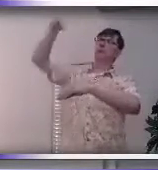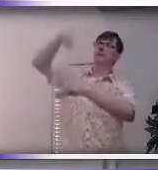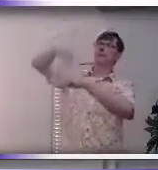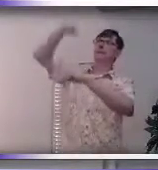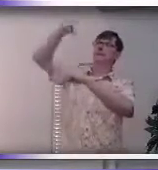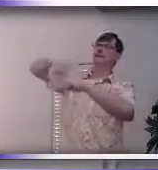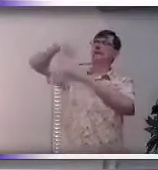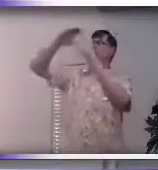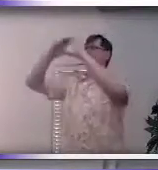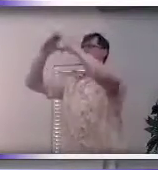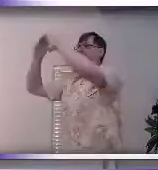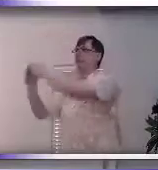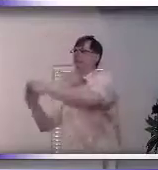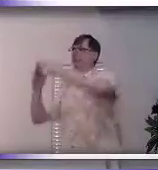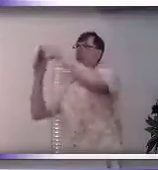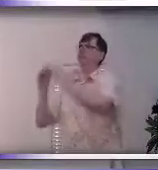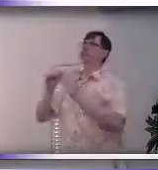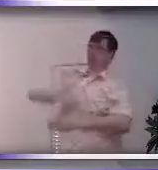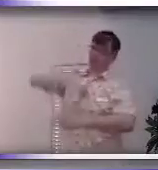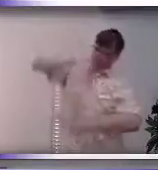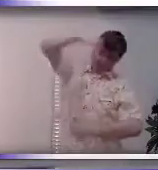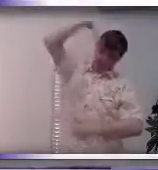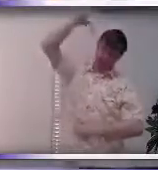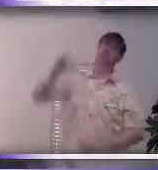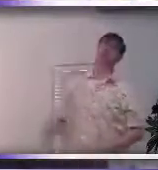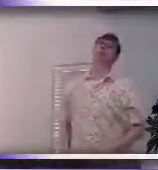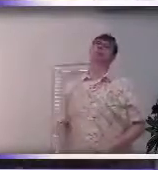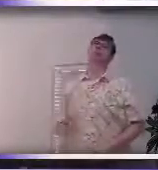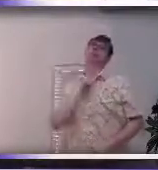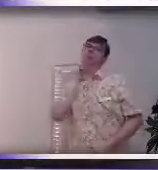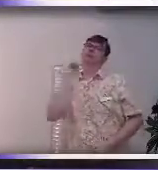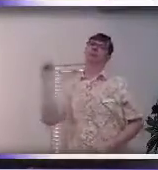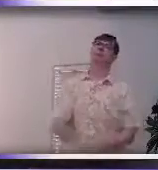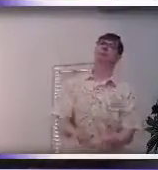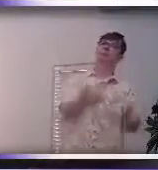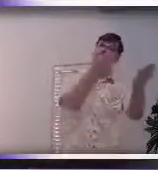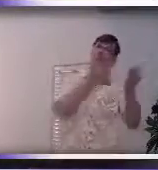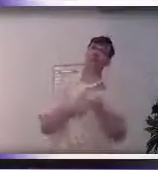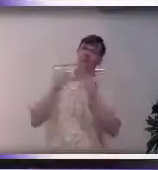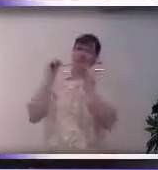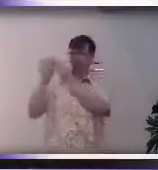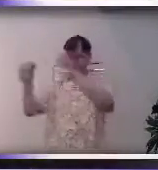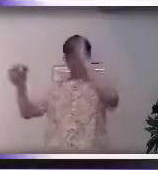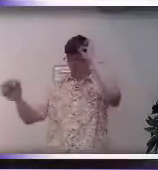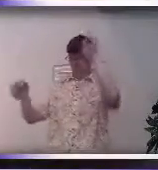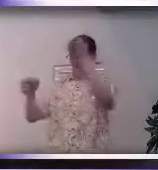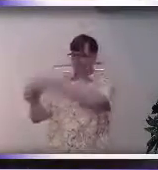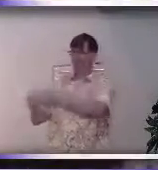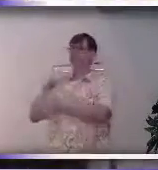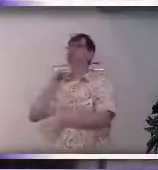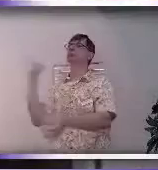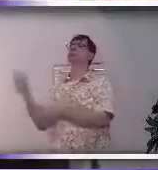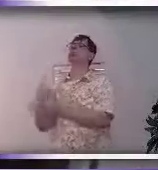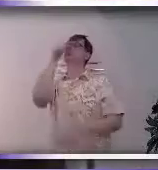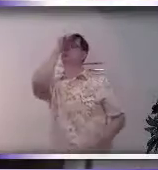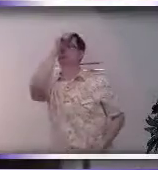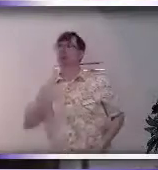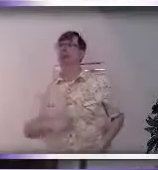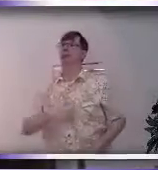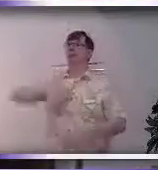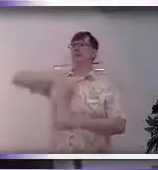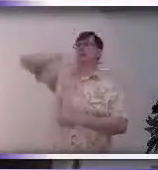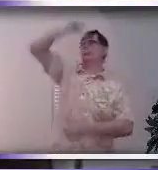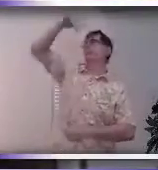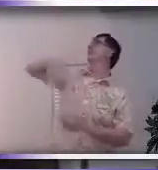people. That is your soul. We get to decide, since we believe that spirit